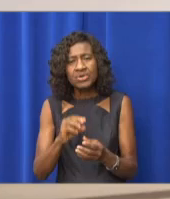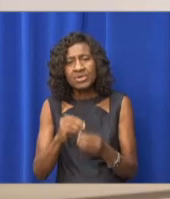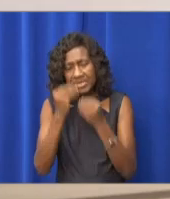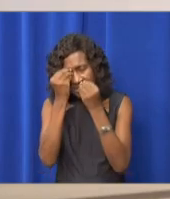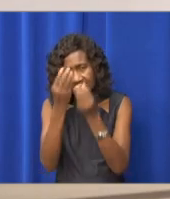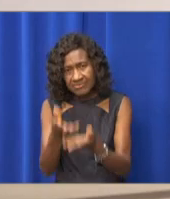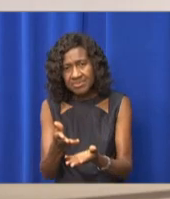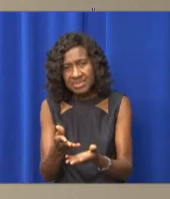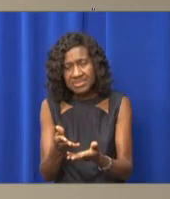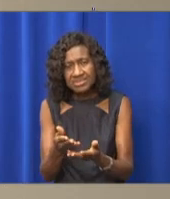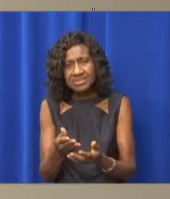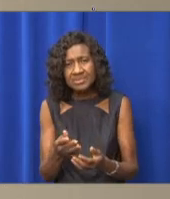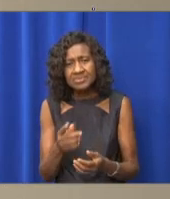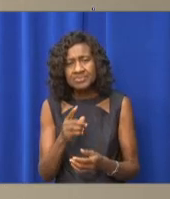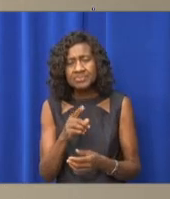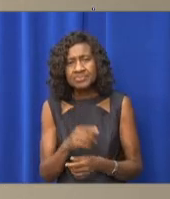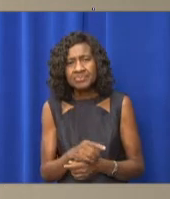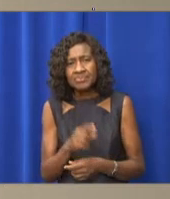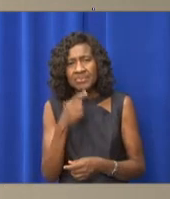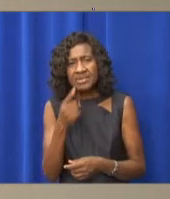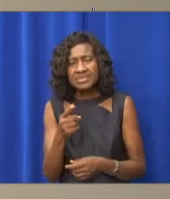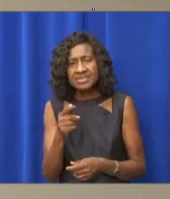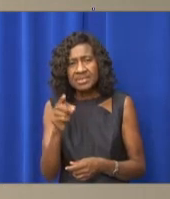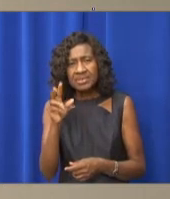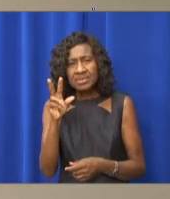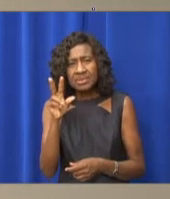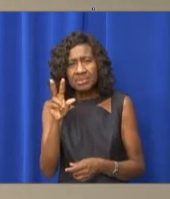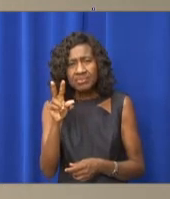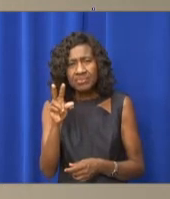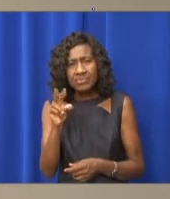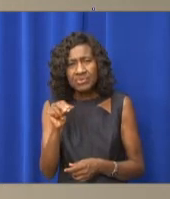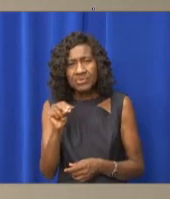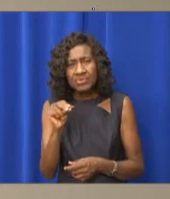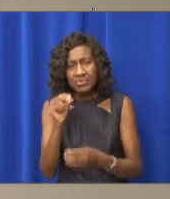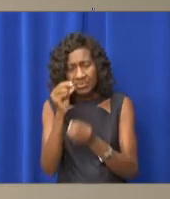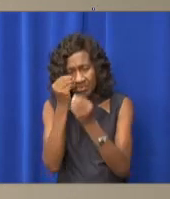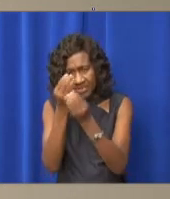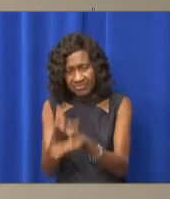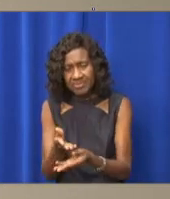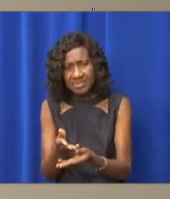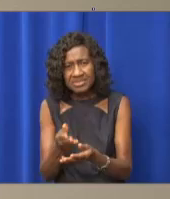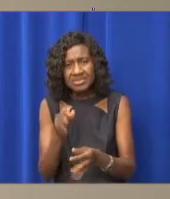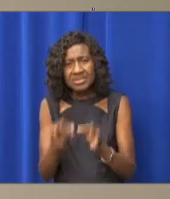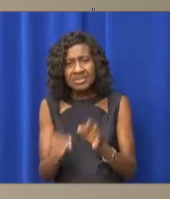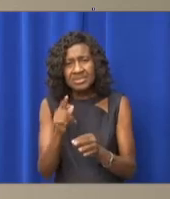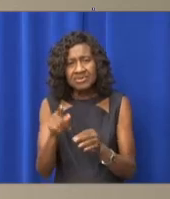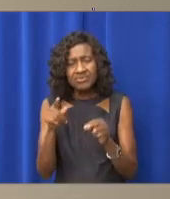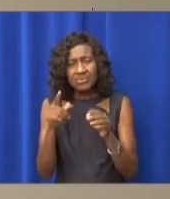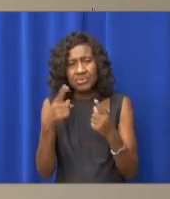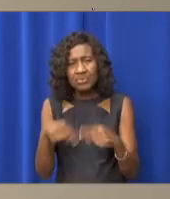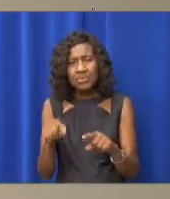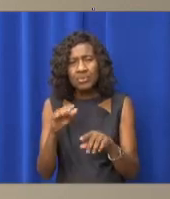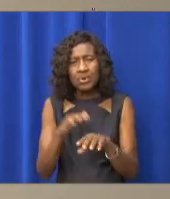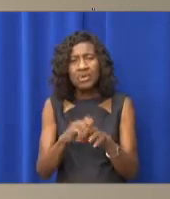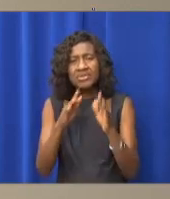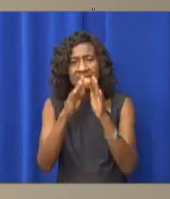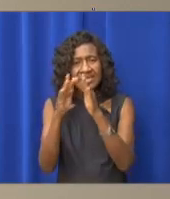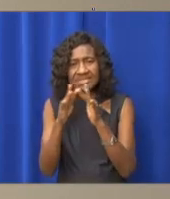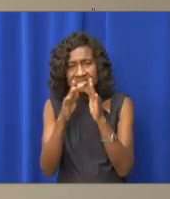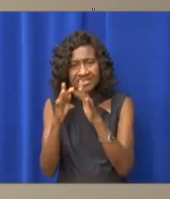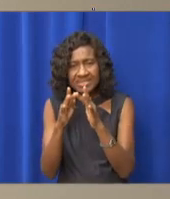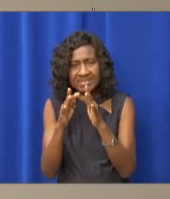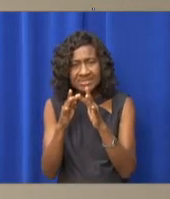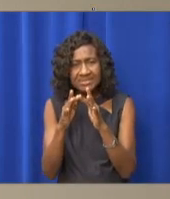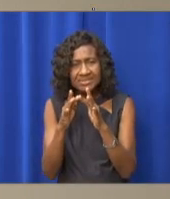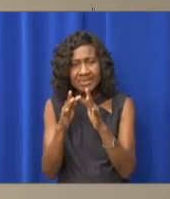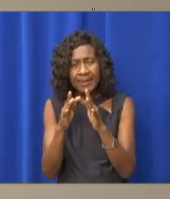No. Once you go on the websites that I mentioned earlier,